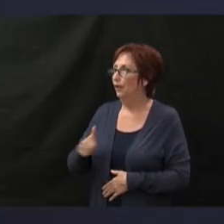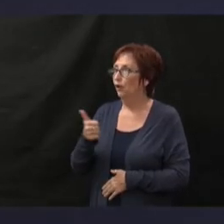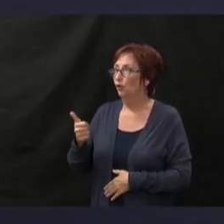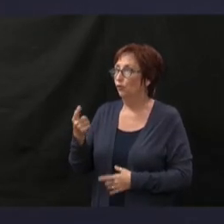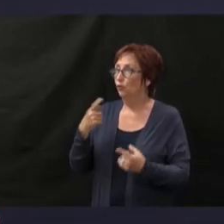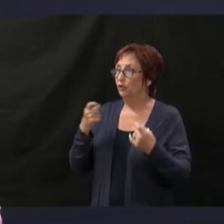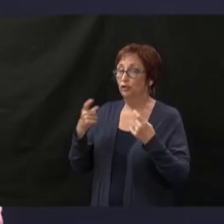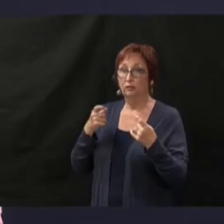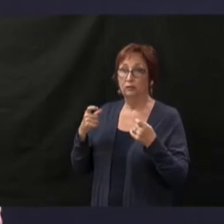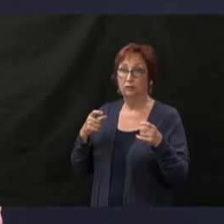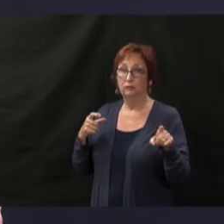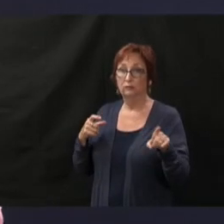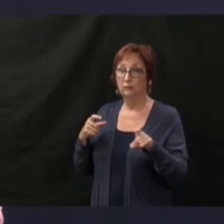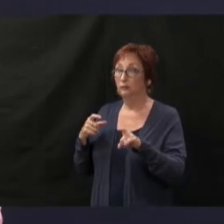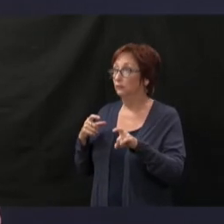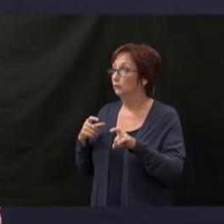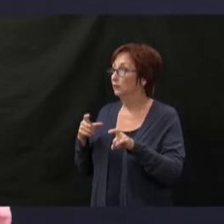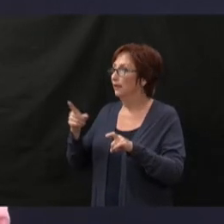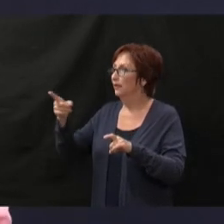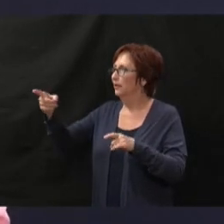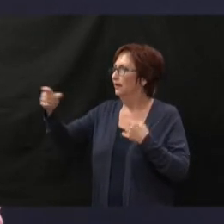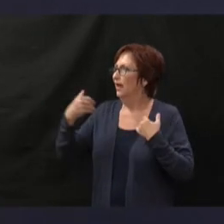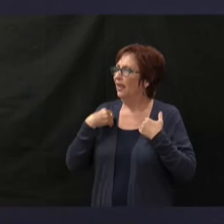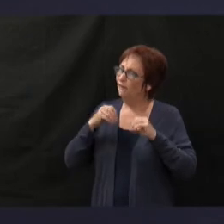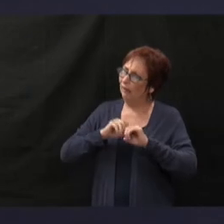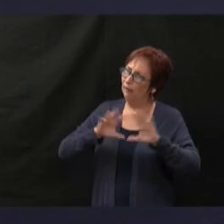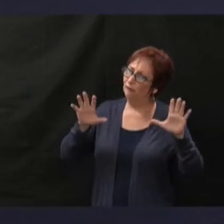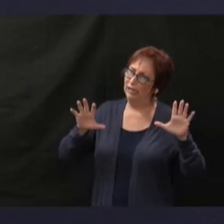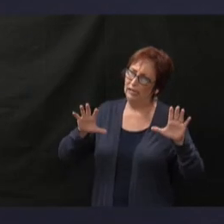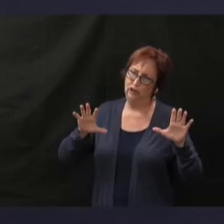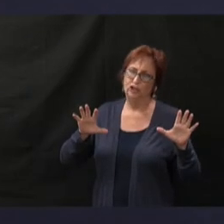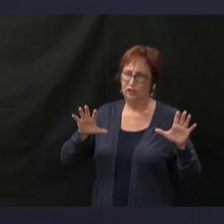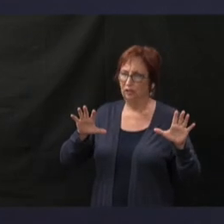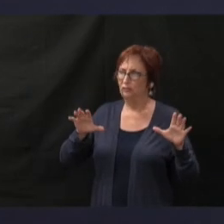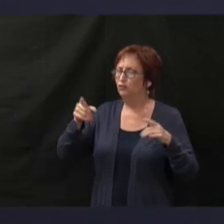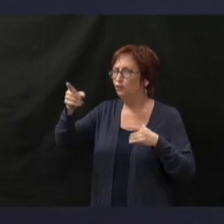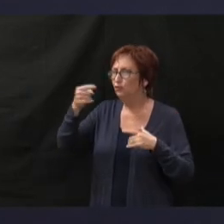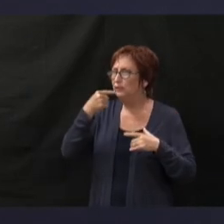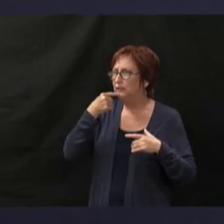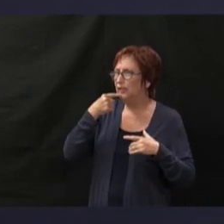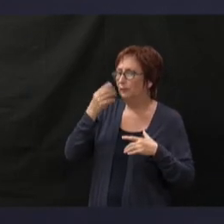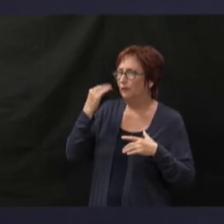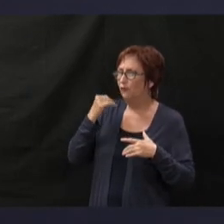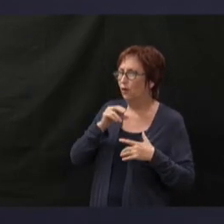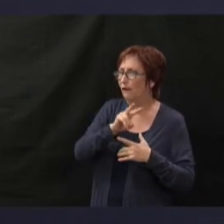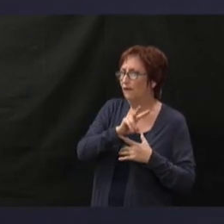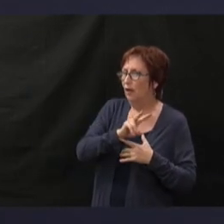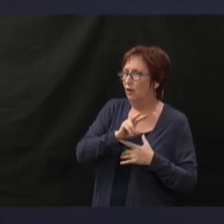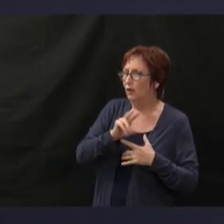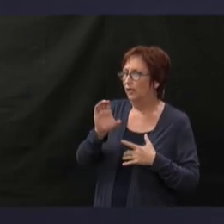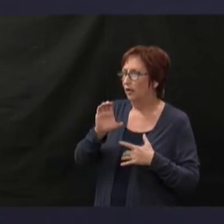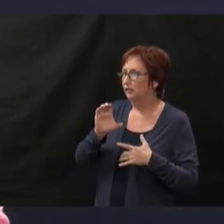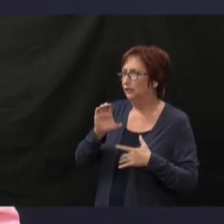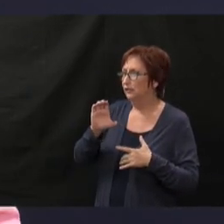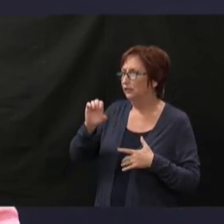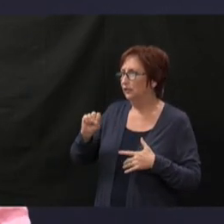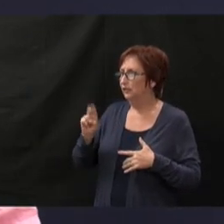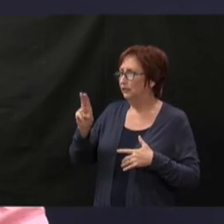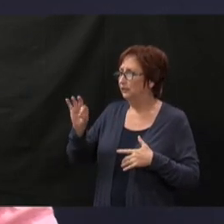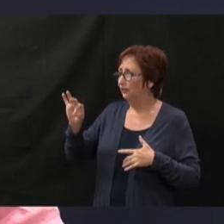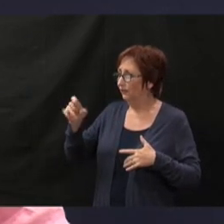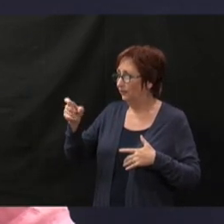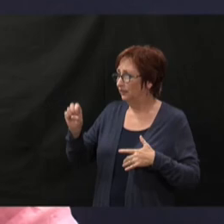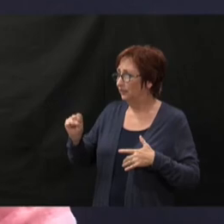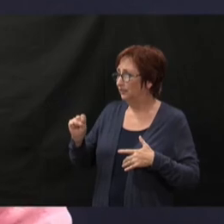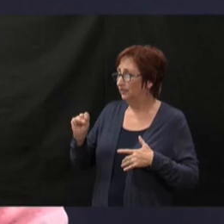questions? I have a clarification. Certainly. You mentioned vowel and consonant suffixes. Was that the